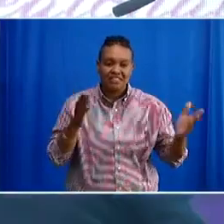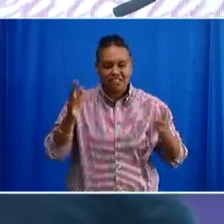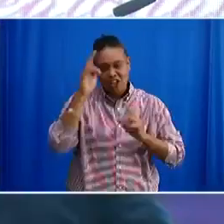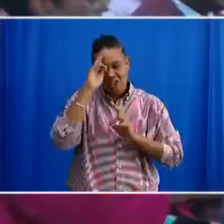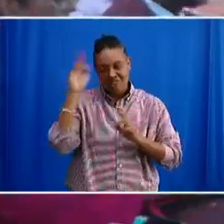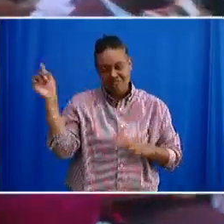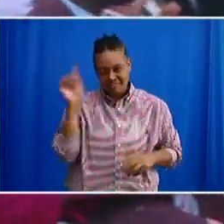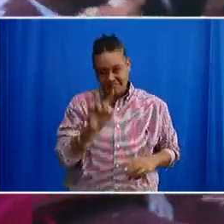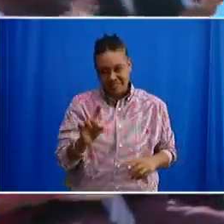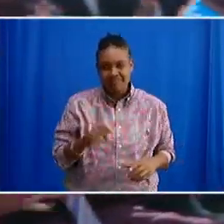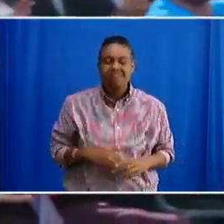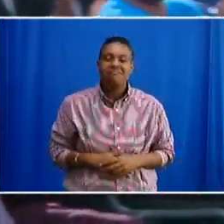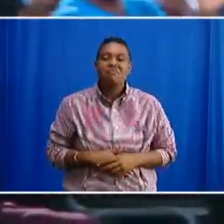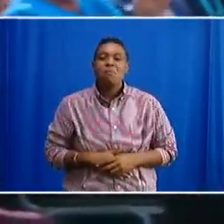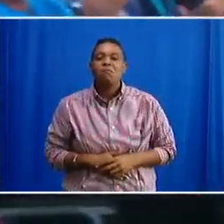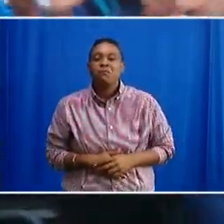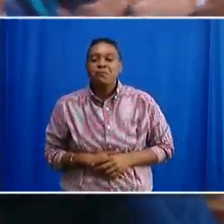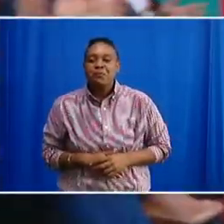applause, please.